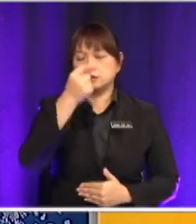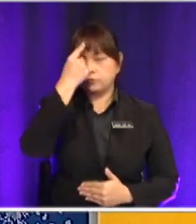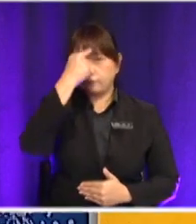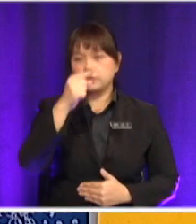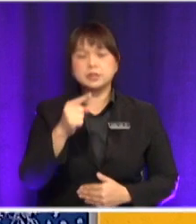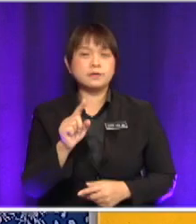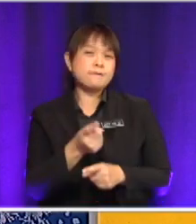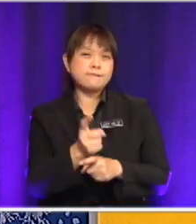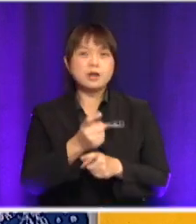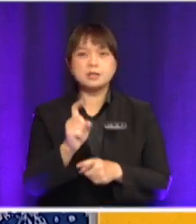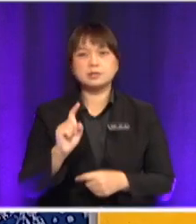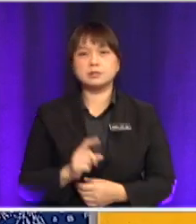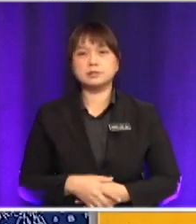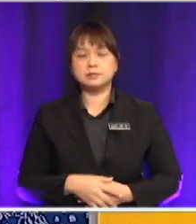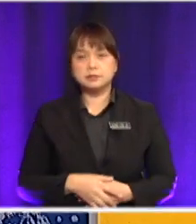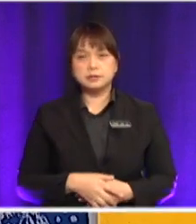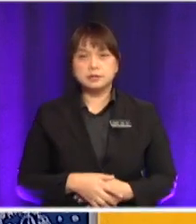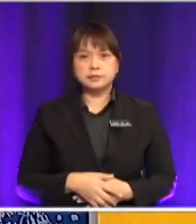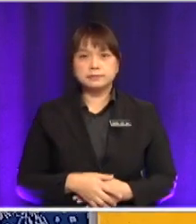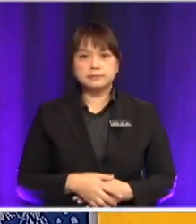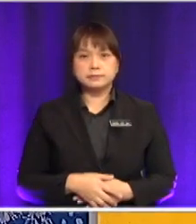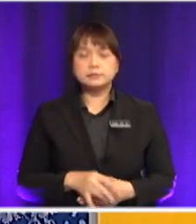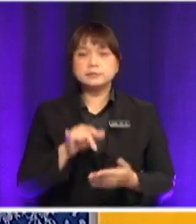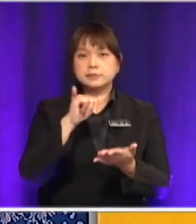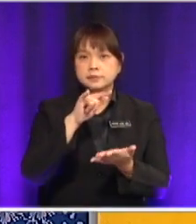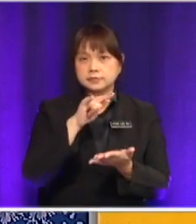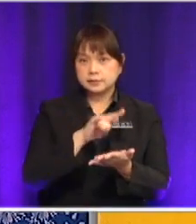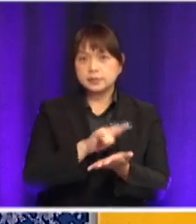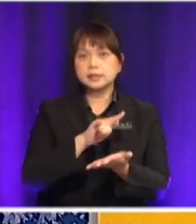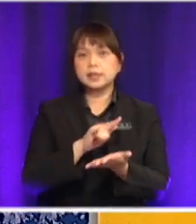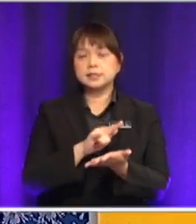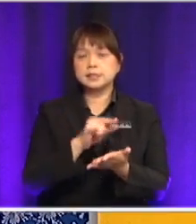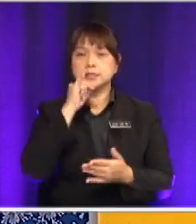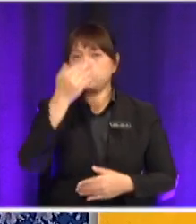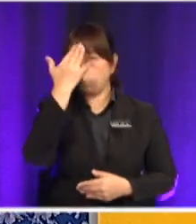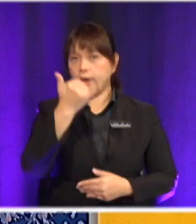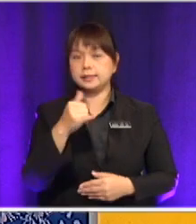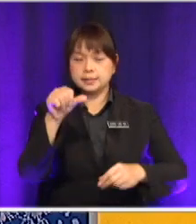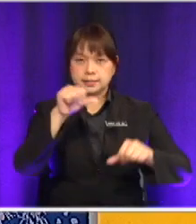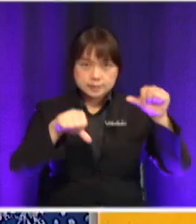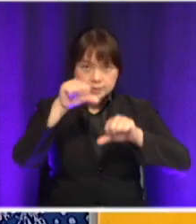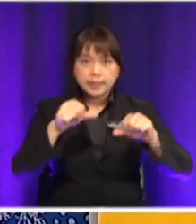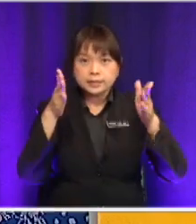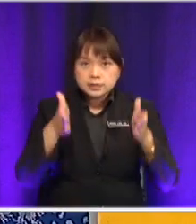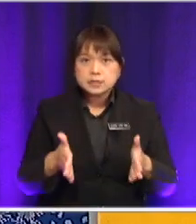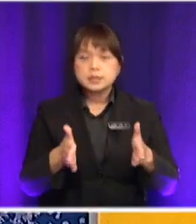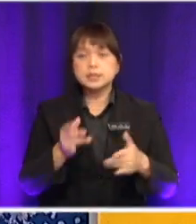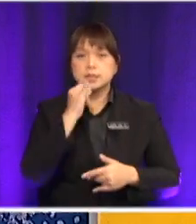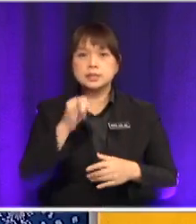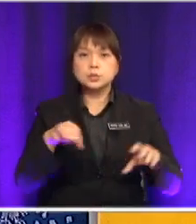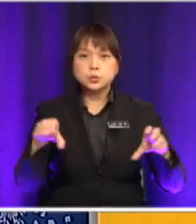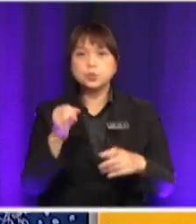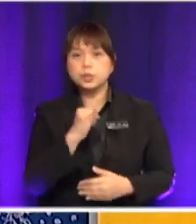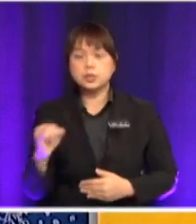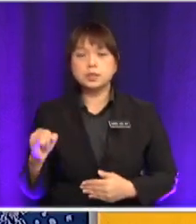simply waste money for that. So that's what the scientists nowadays are doing, and I'm sure we have a lot of